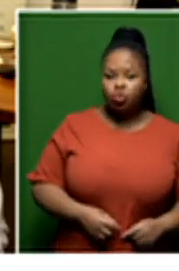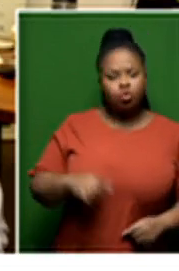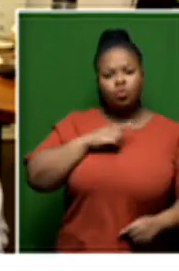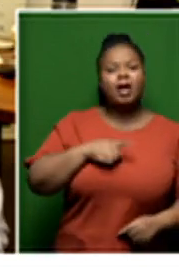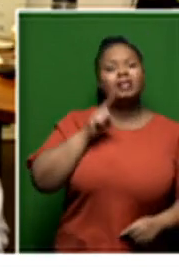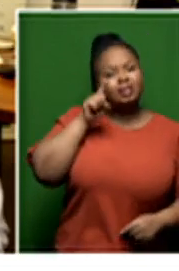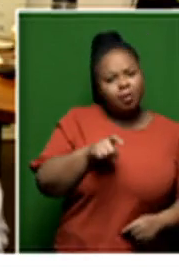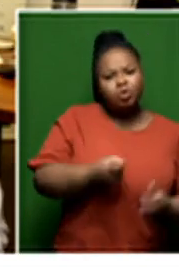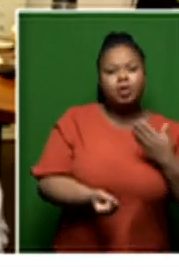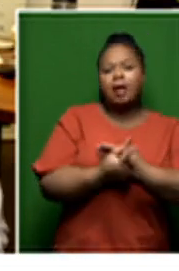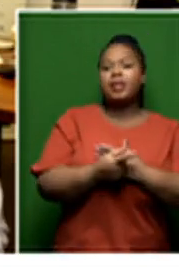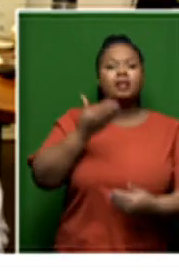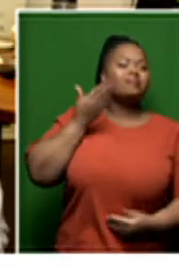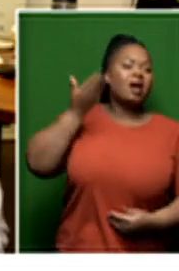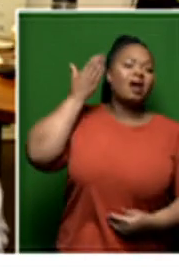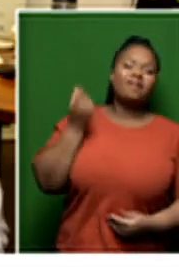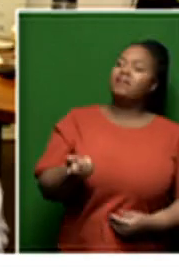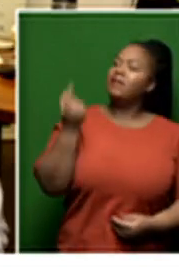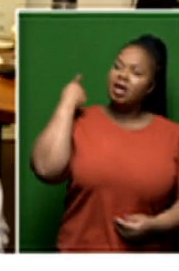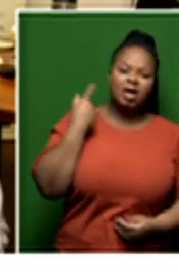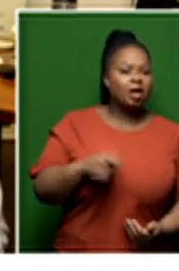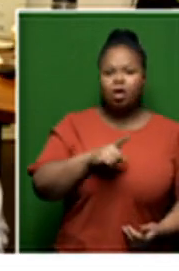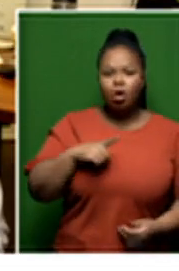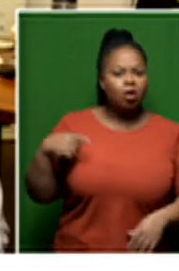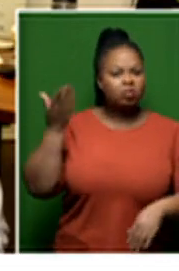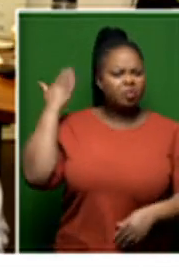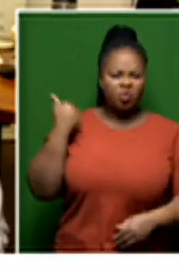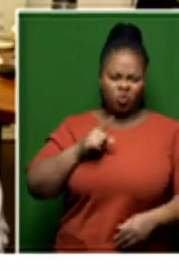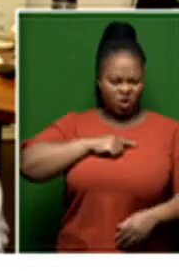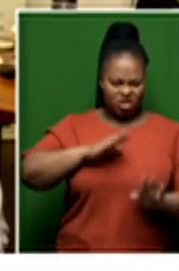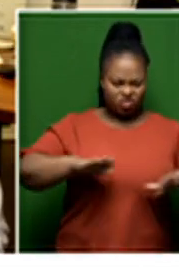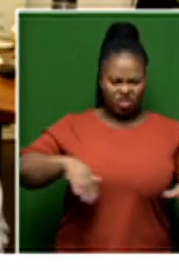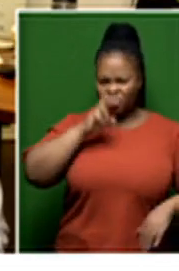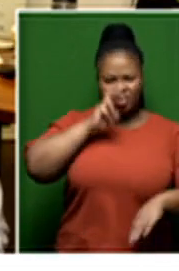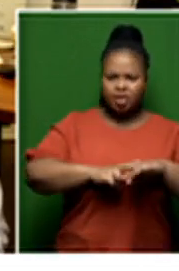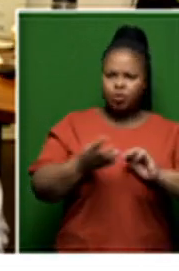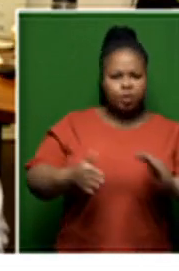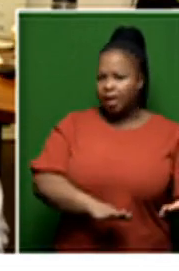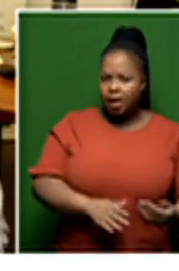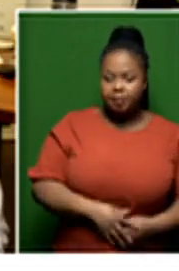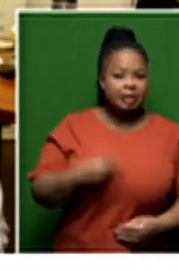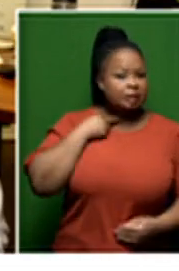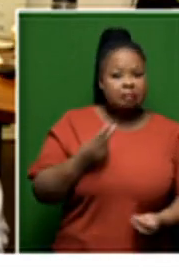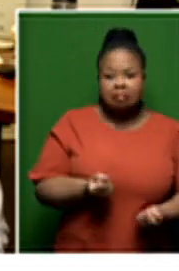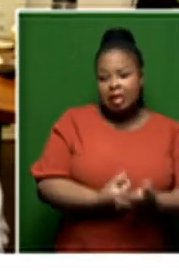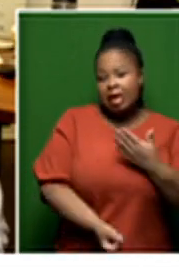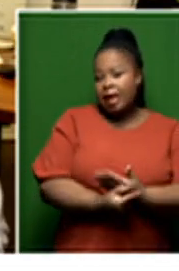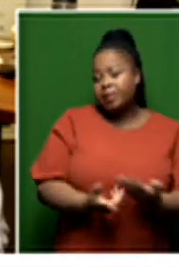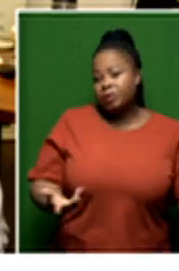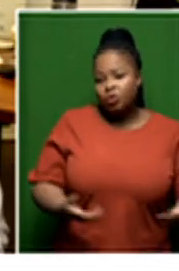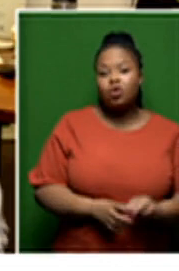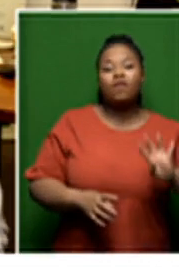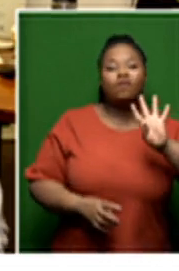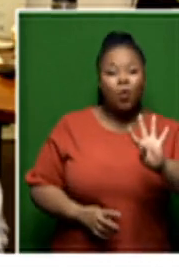done more timeously. It should have been done a long time ago. Children did not have to die, and unfortunately they did.